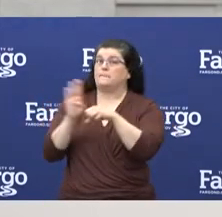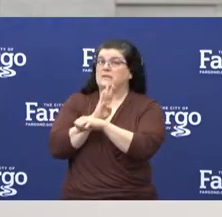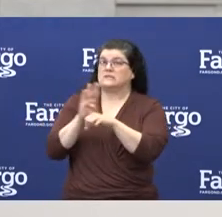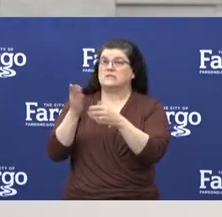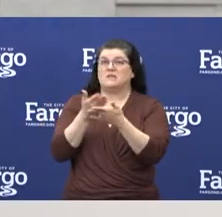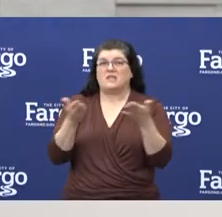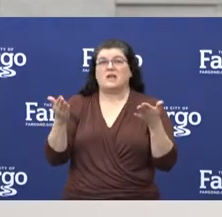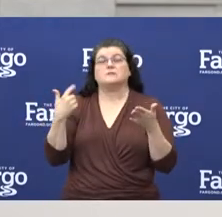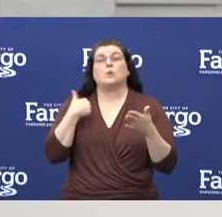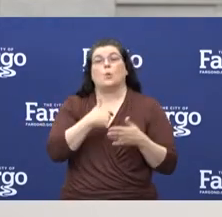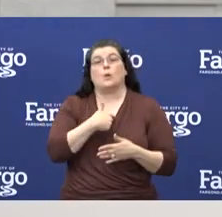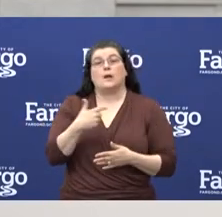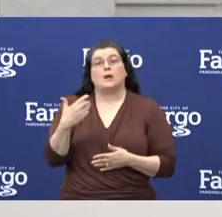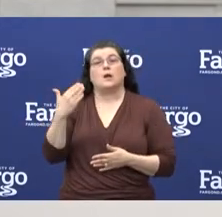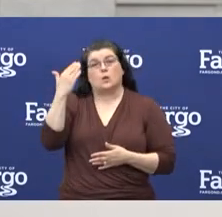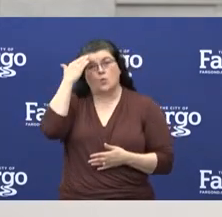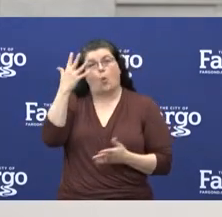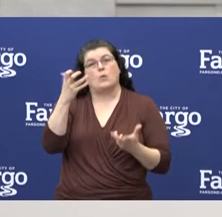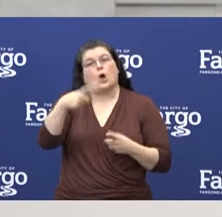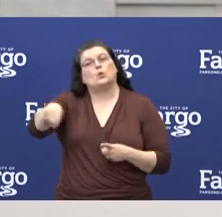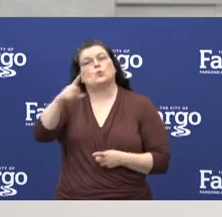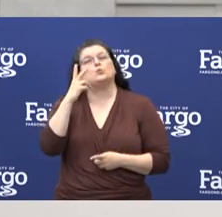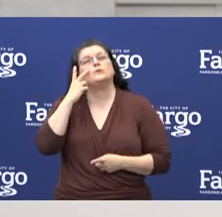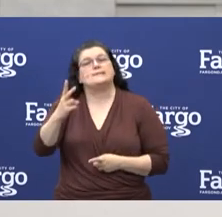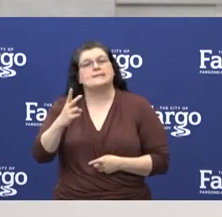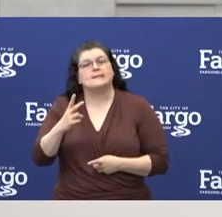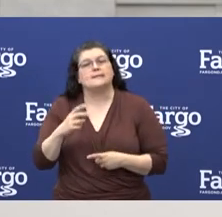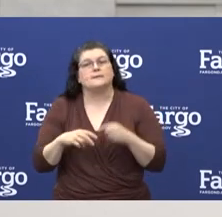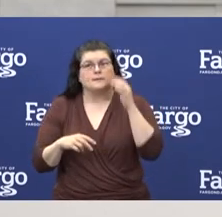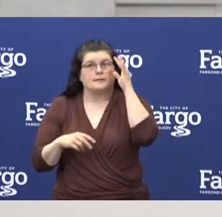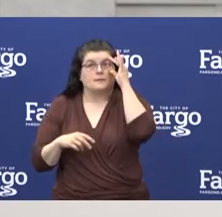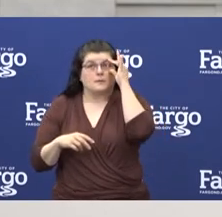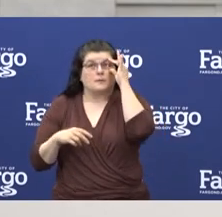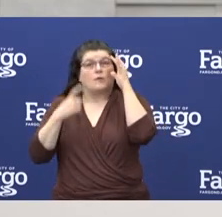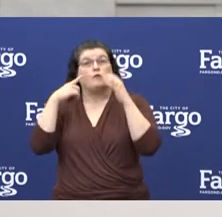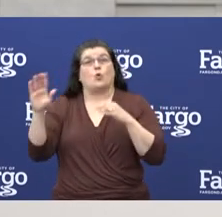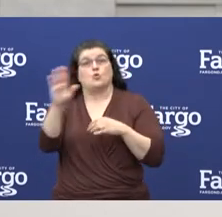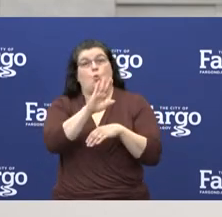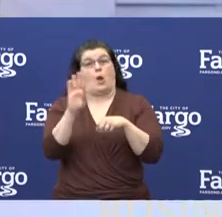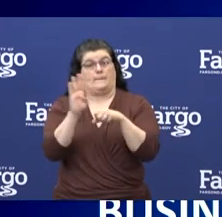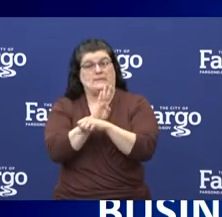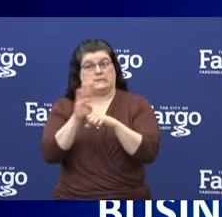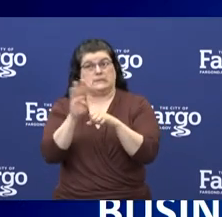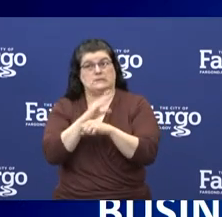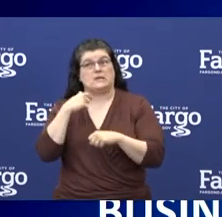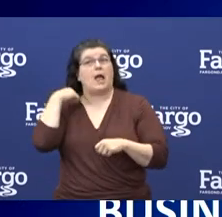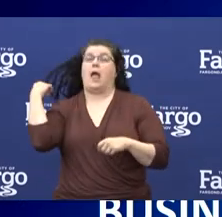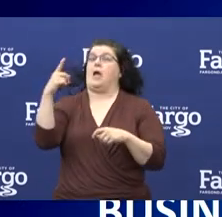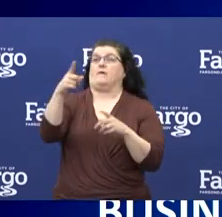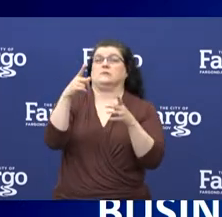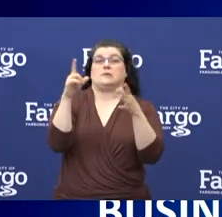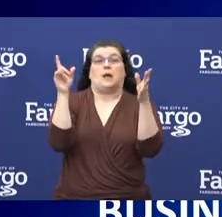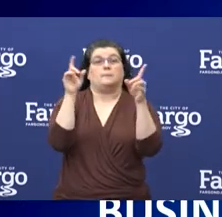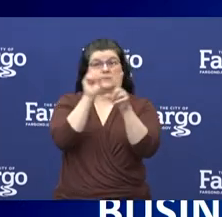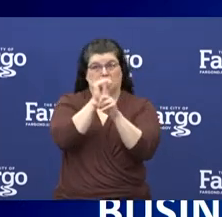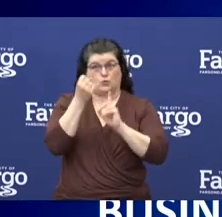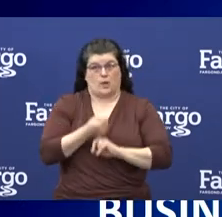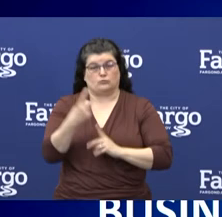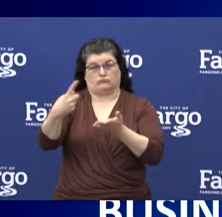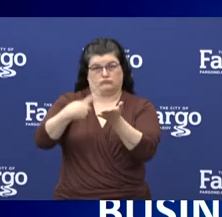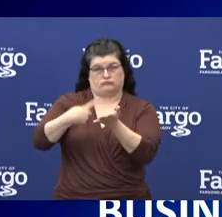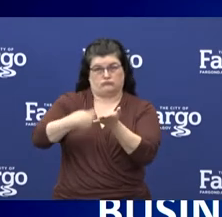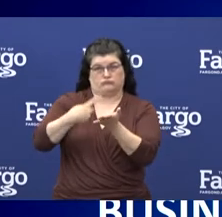that are out there that we'd want you to look at when you're looking at your business. So we have the following conditions that we would talk